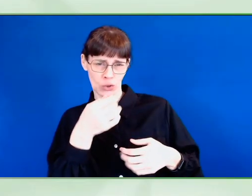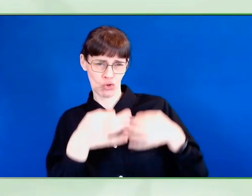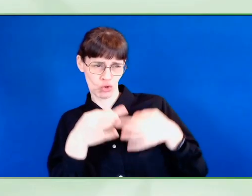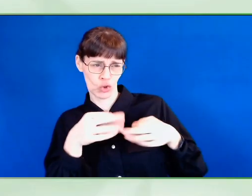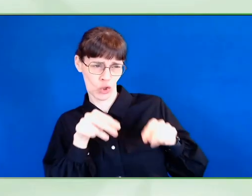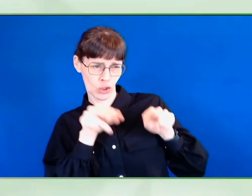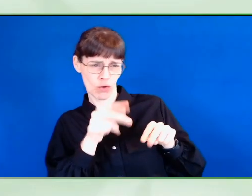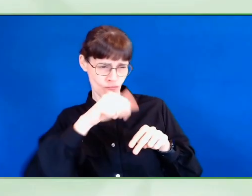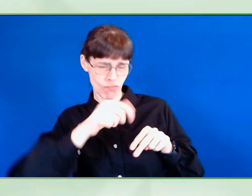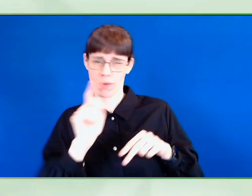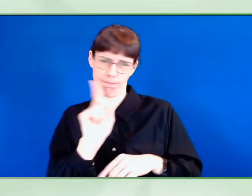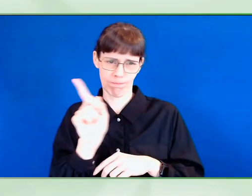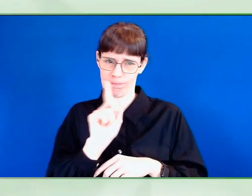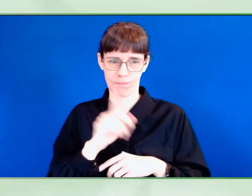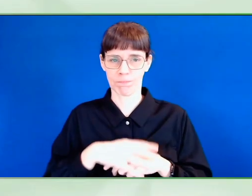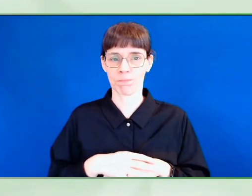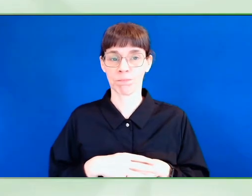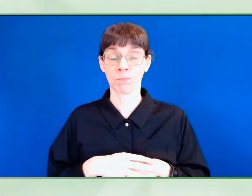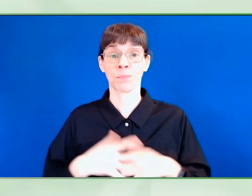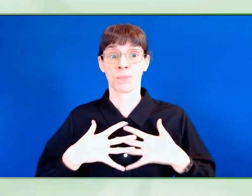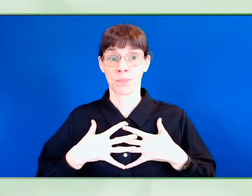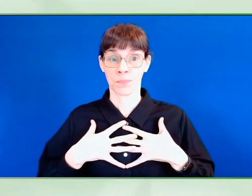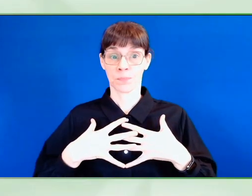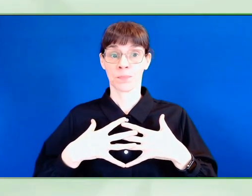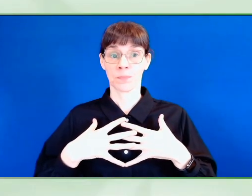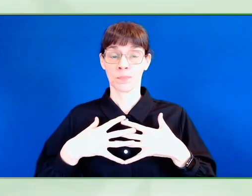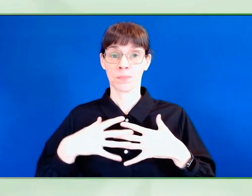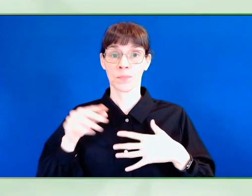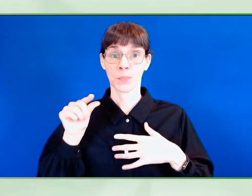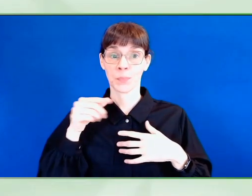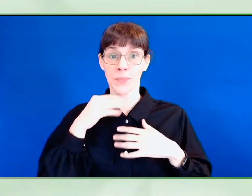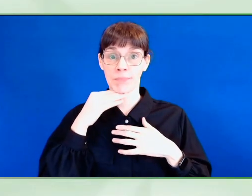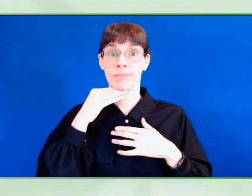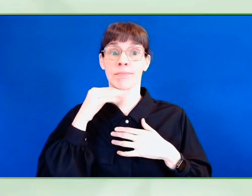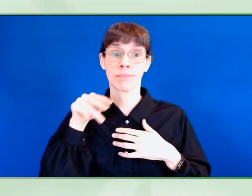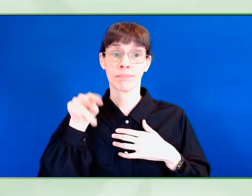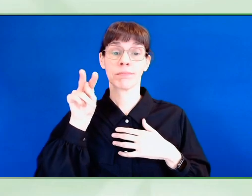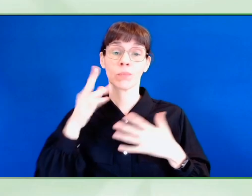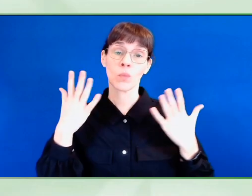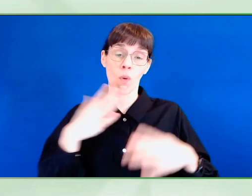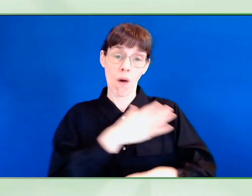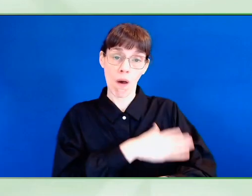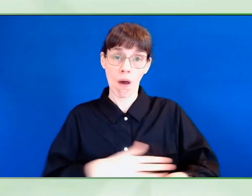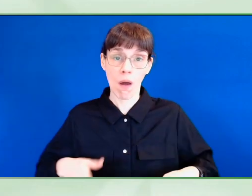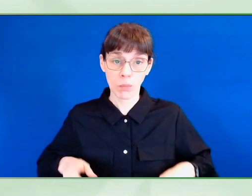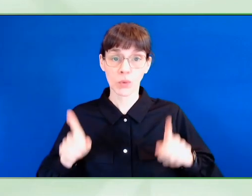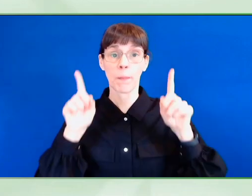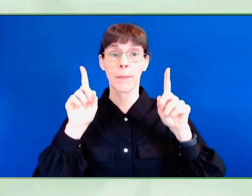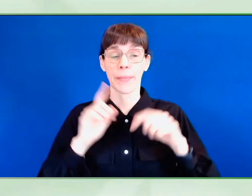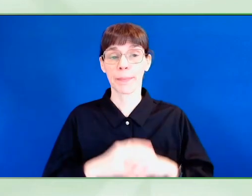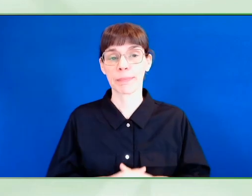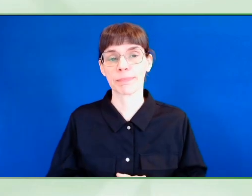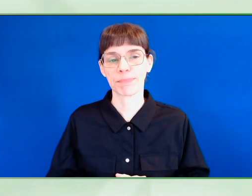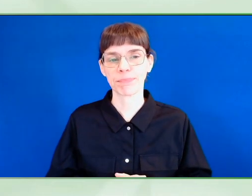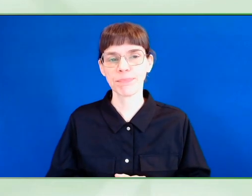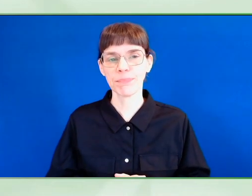Inhaling, lifting the gaze or the chin or the chest or the arms. Exhale, coming